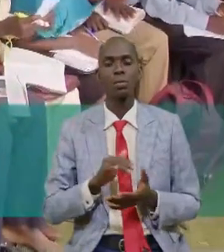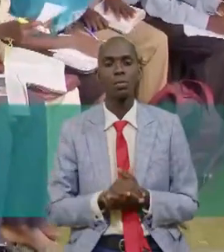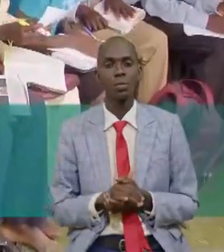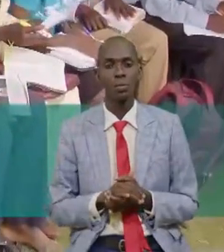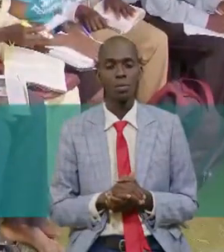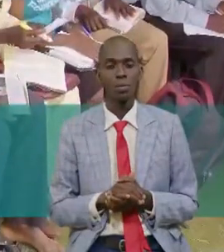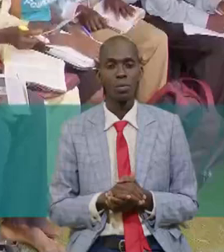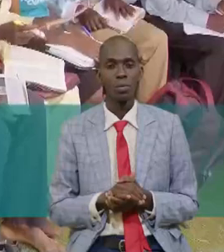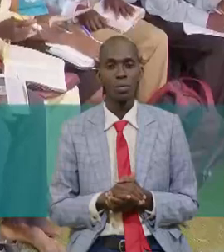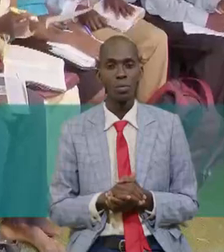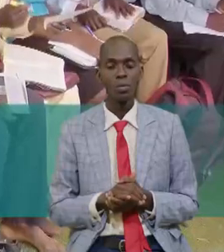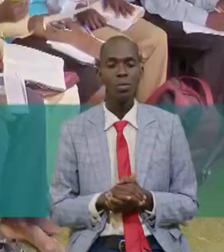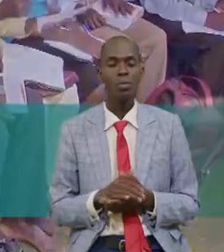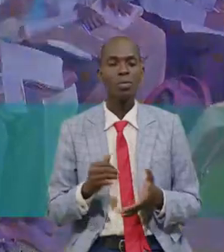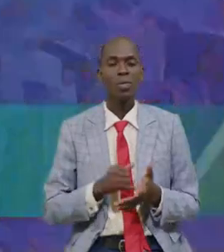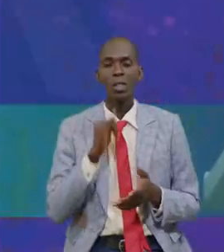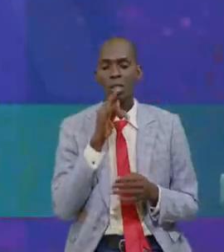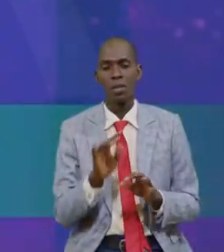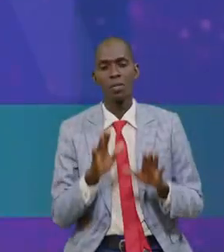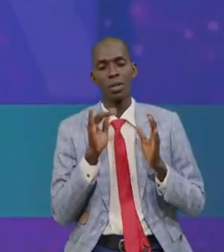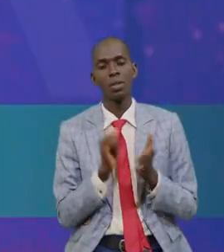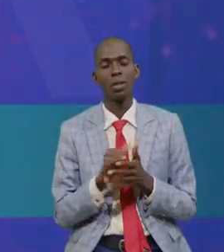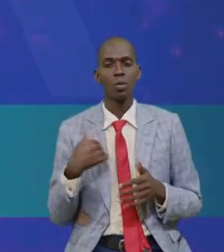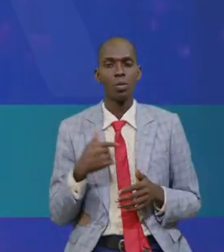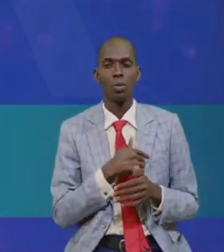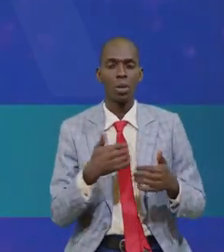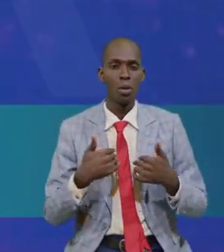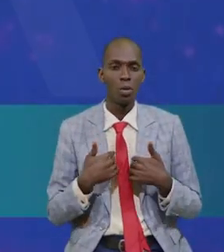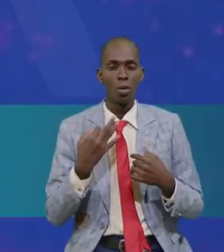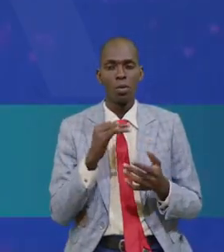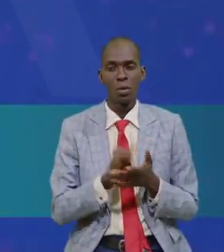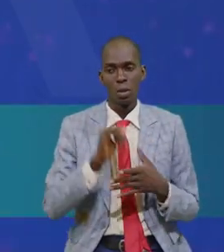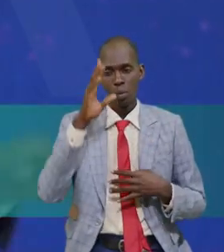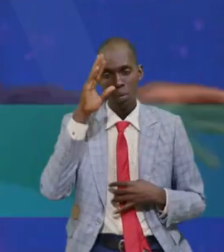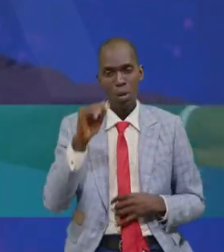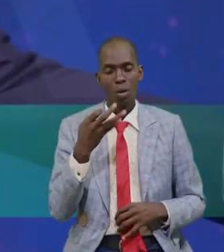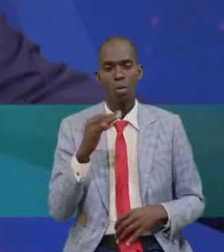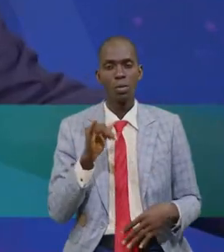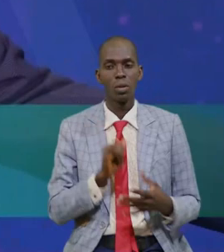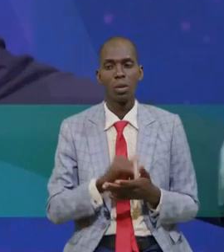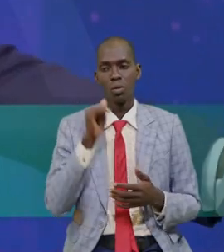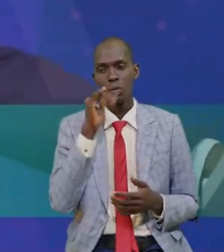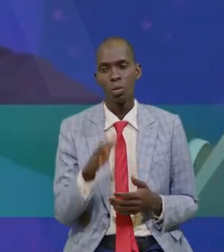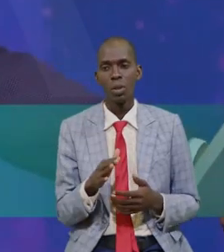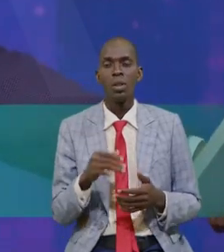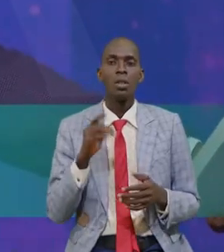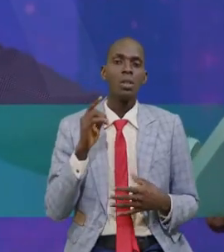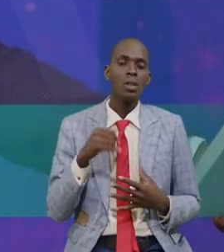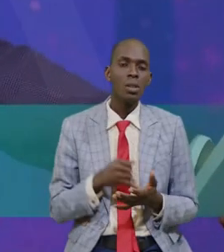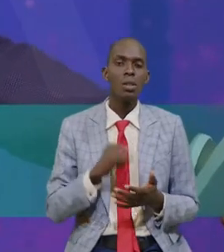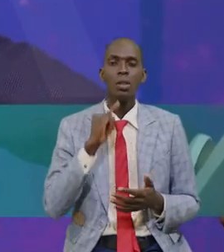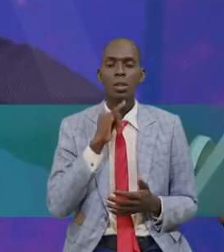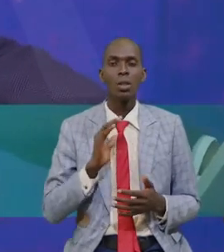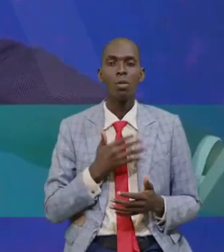It's the fear that we have of that man, of that woman. It's our own fear